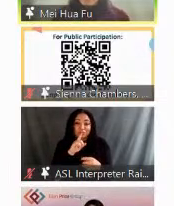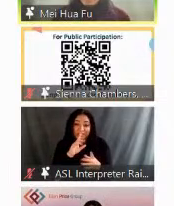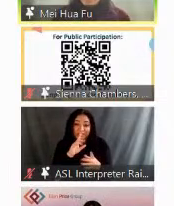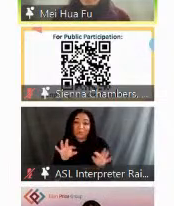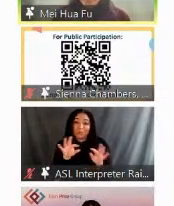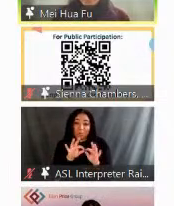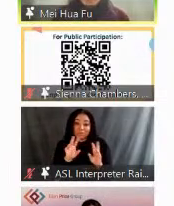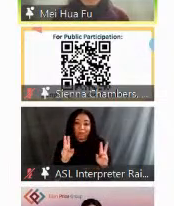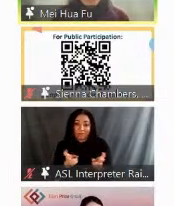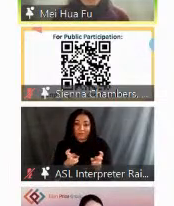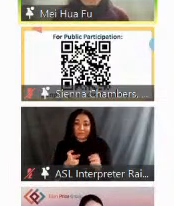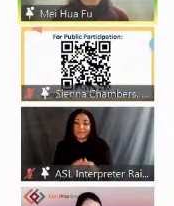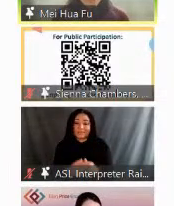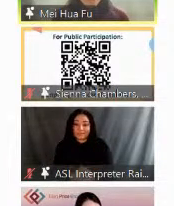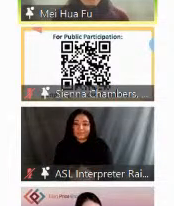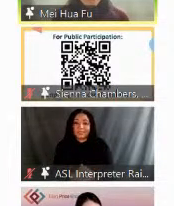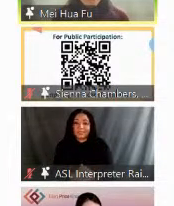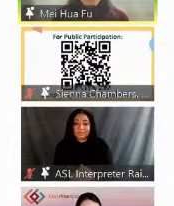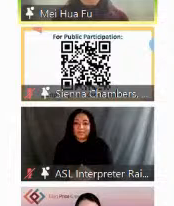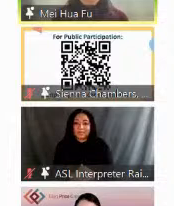topic.